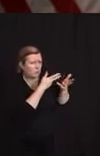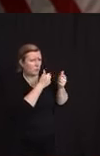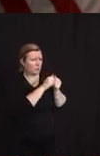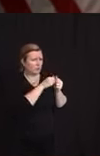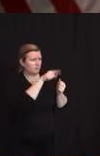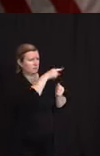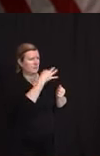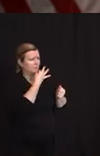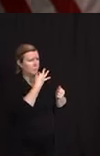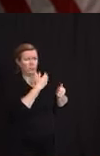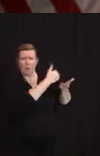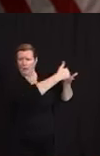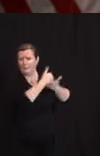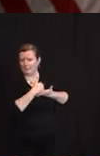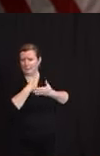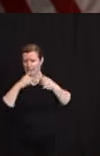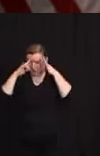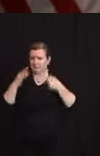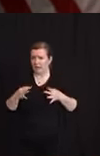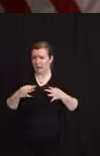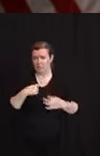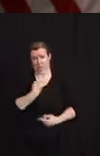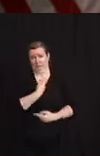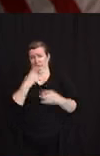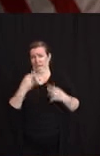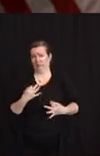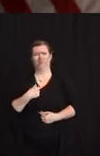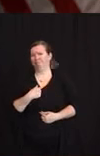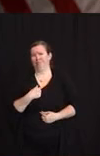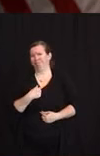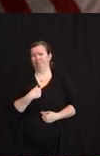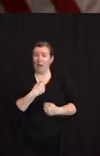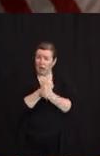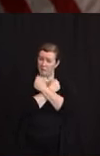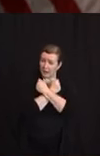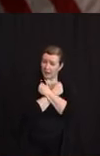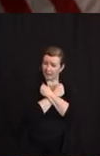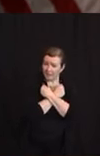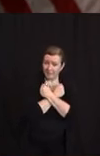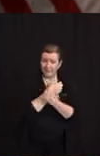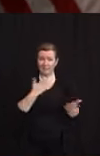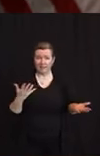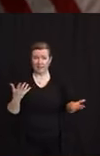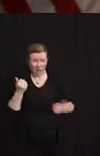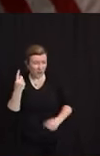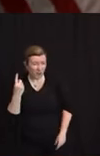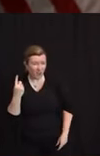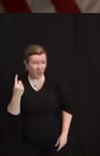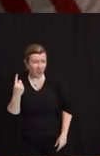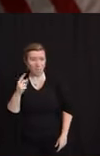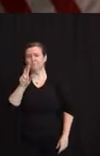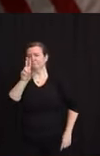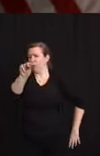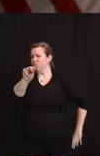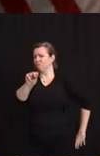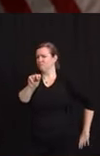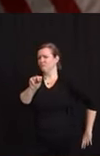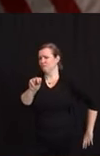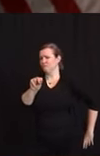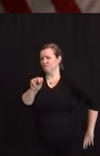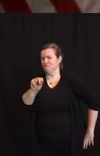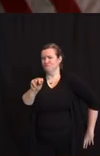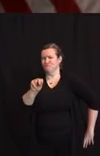giving anybody a hug right now for the foreseeable future, but if the president were to come to New Jersey, clearly he's the president of the United States, and I would